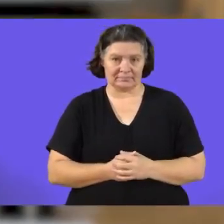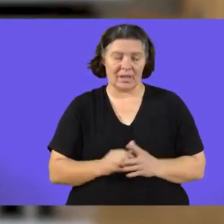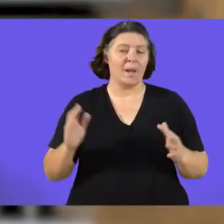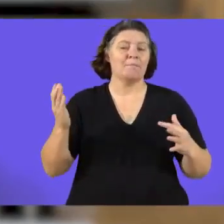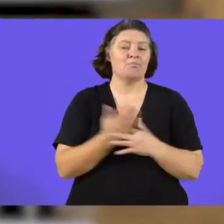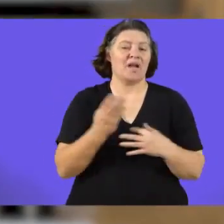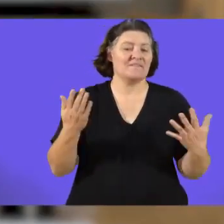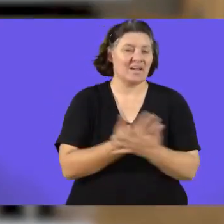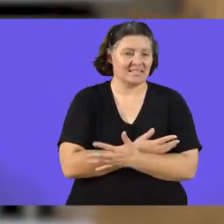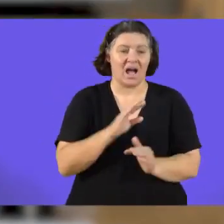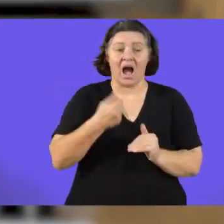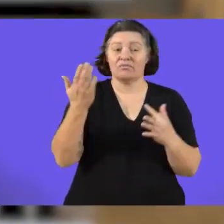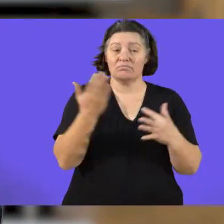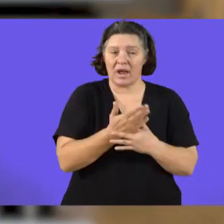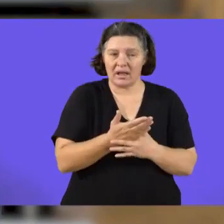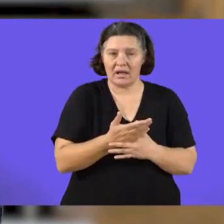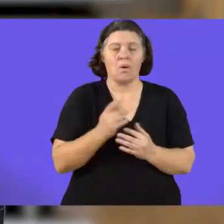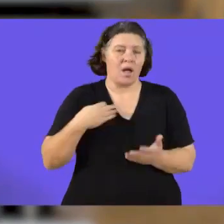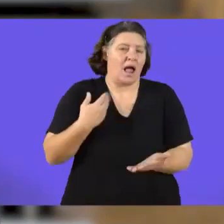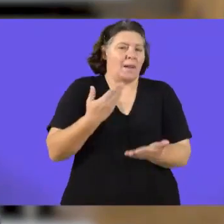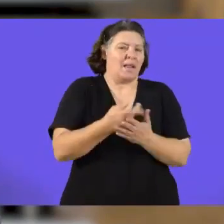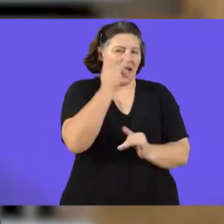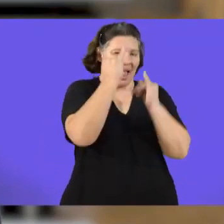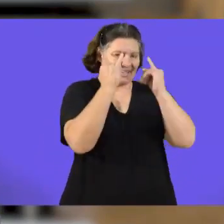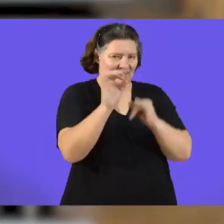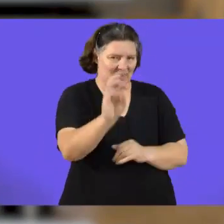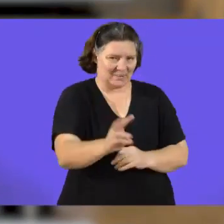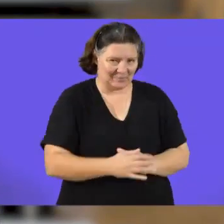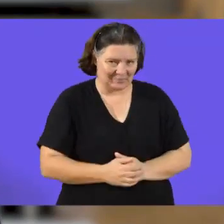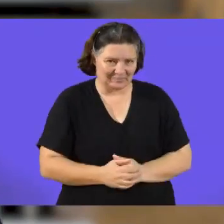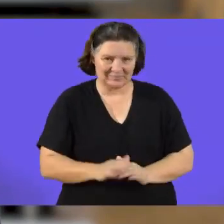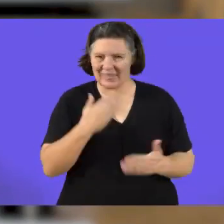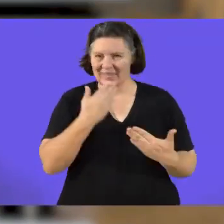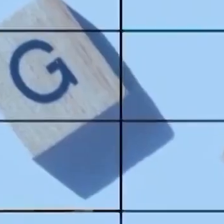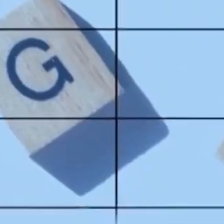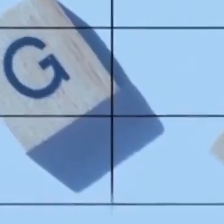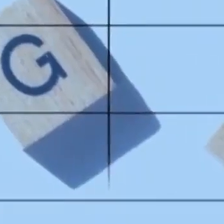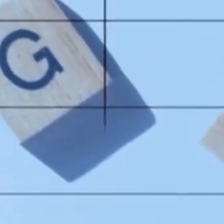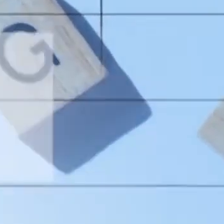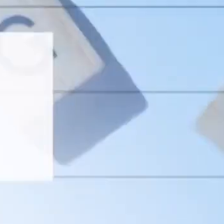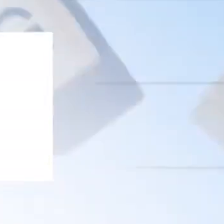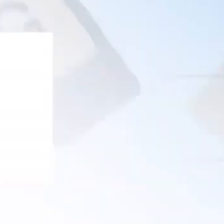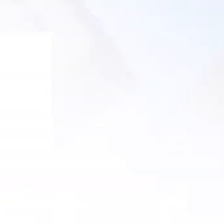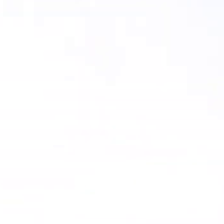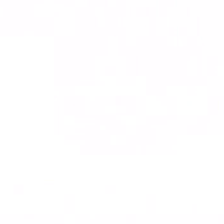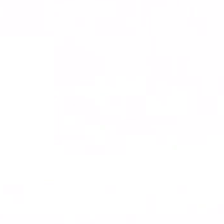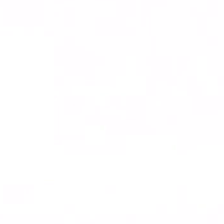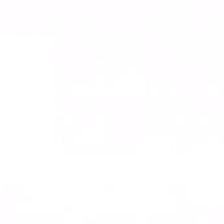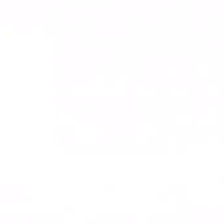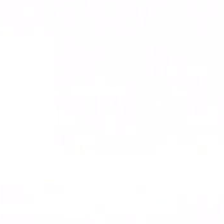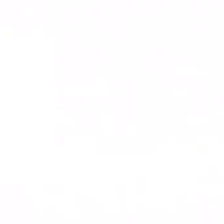quick break. After the break, we'll be applying some of these ideas. Okay, thank you.